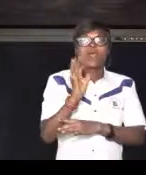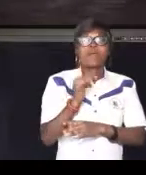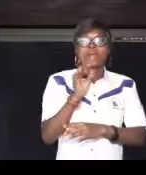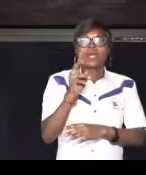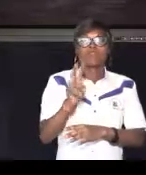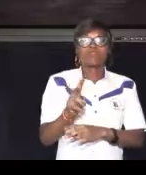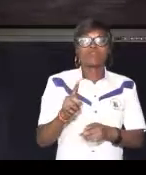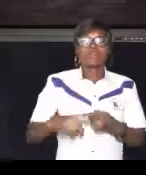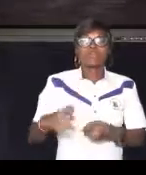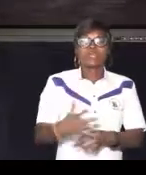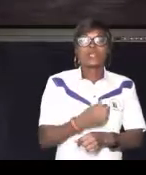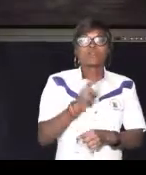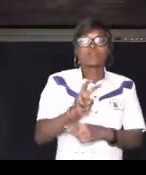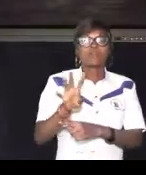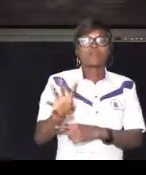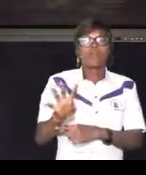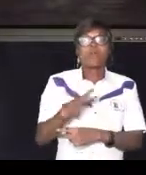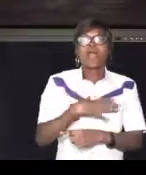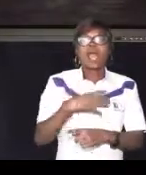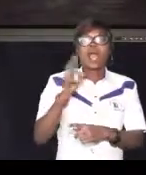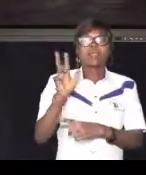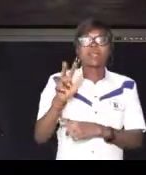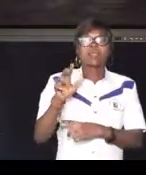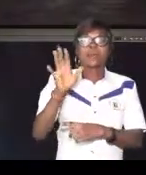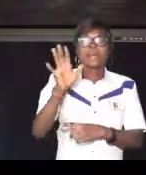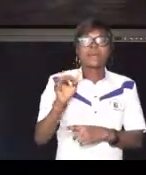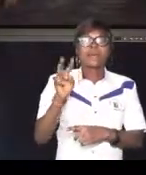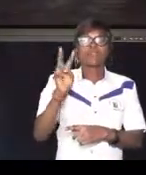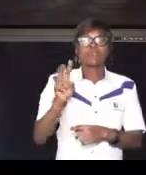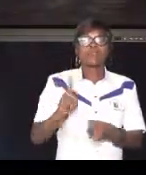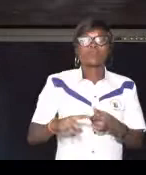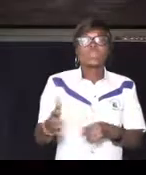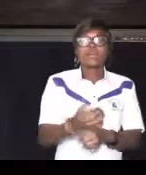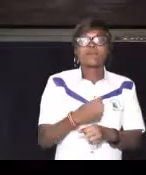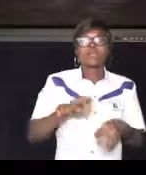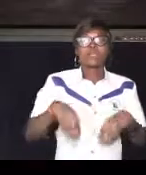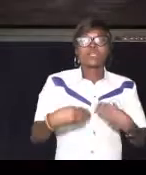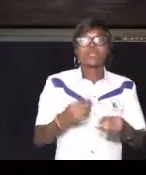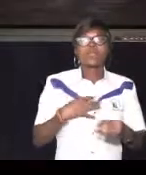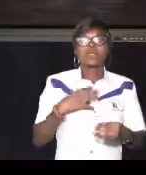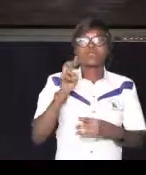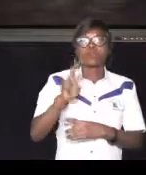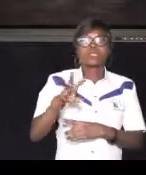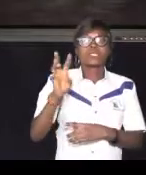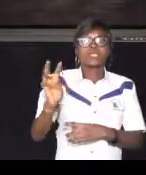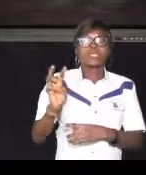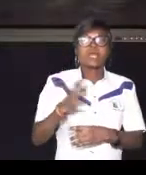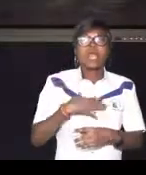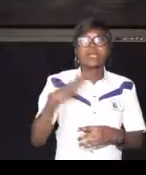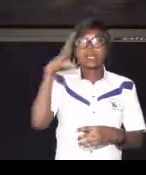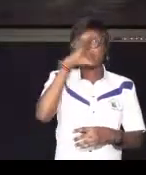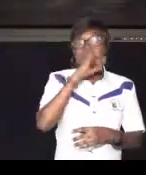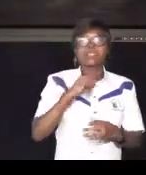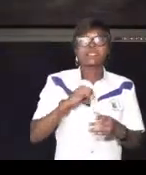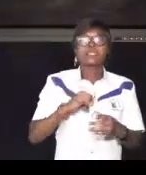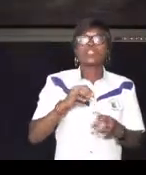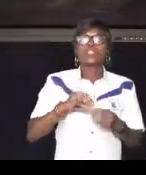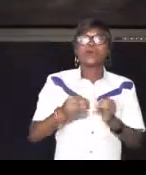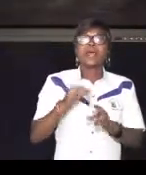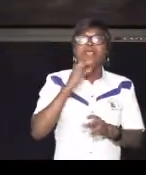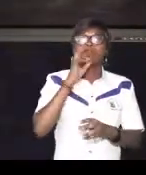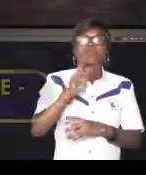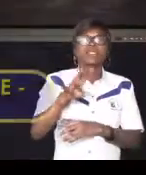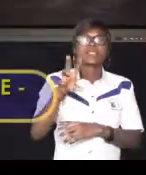10, 12 by 2 to get 24, then 13 by 2 will give me 26. And so the missing number